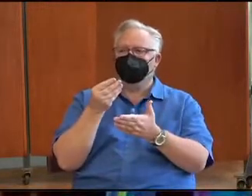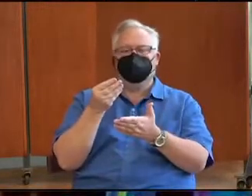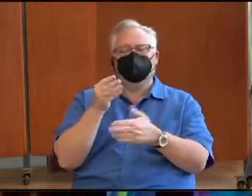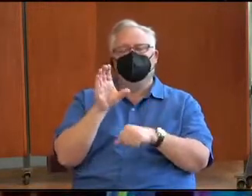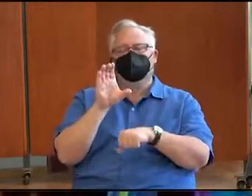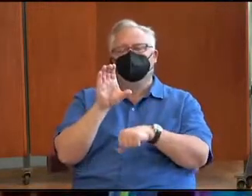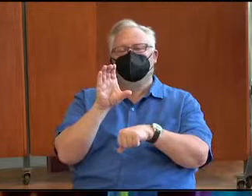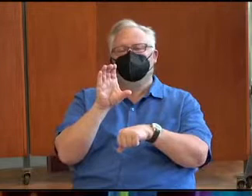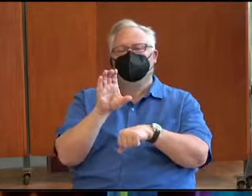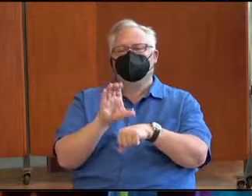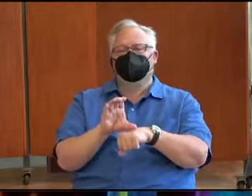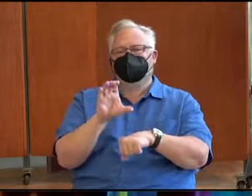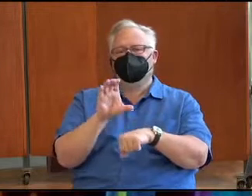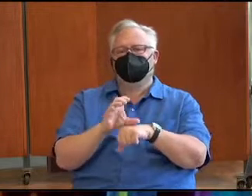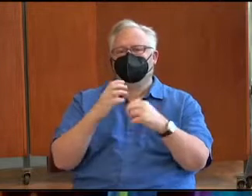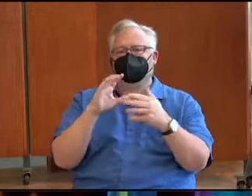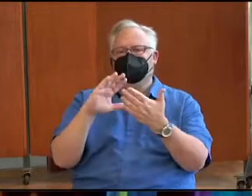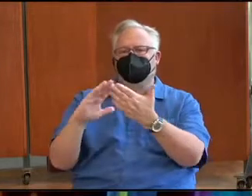so